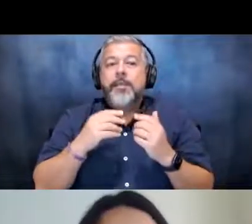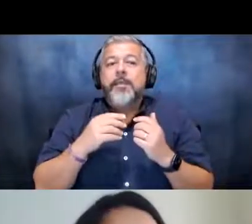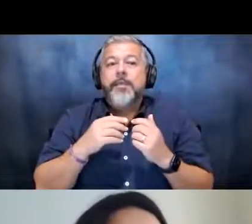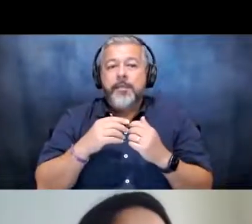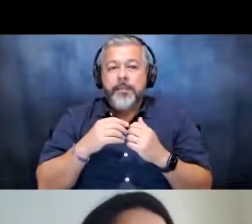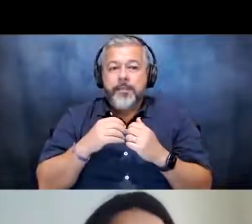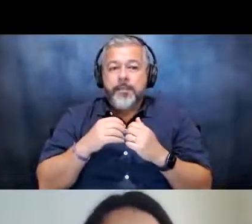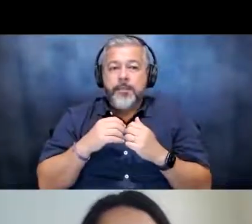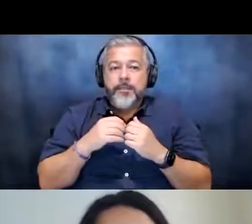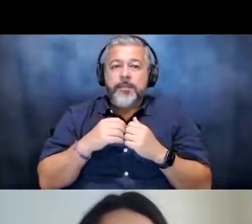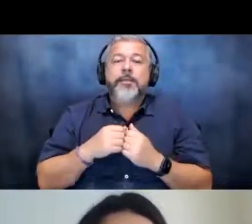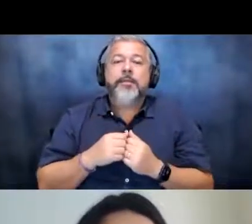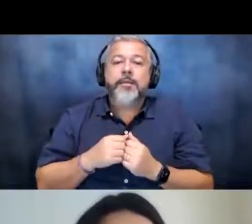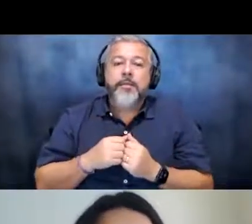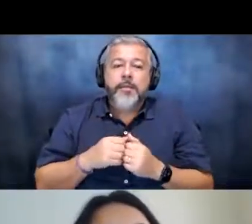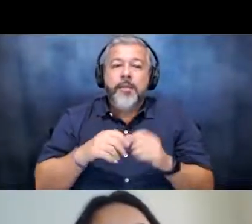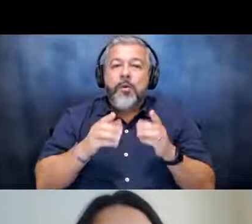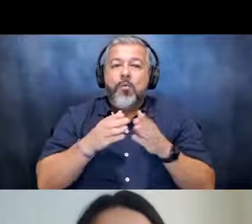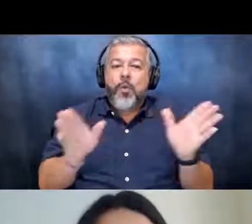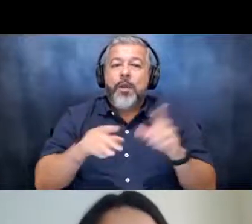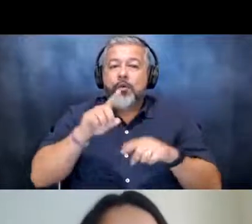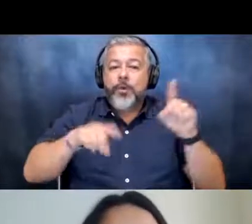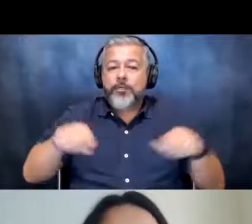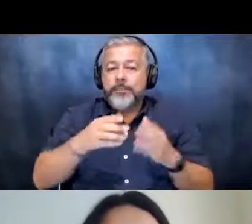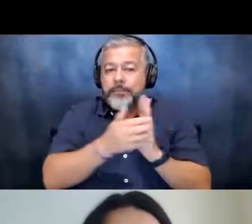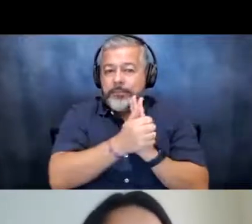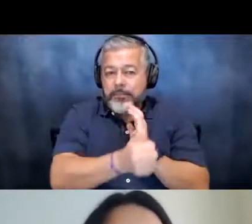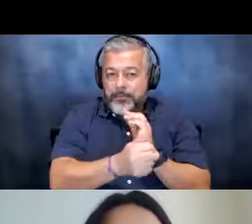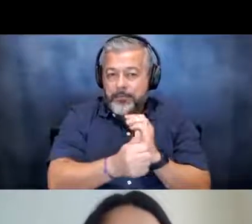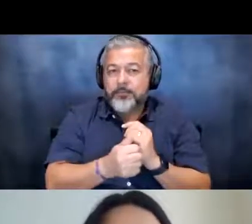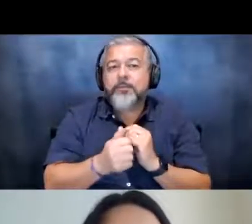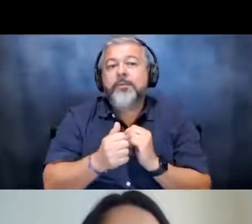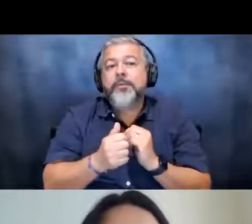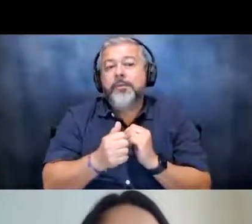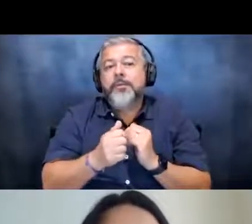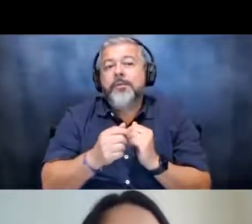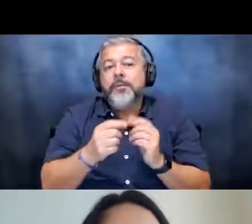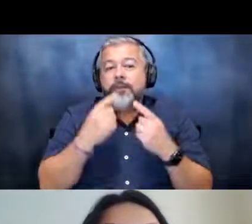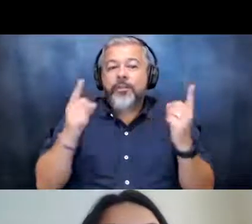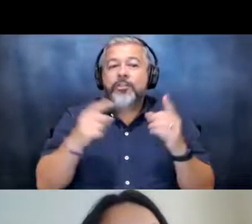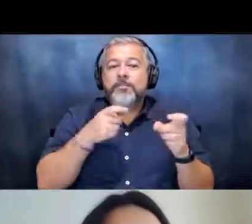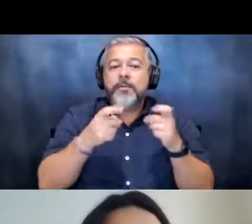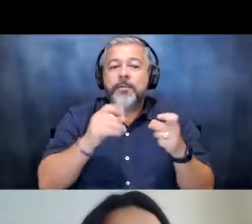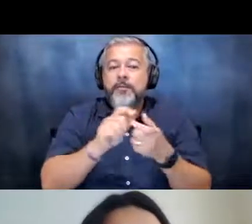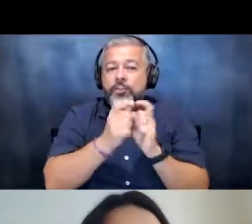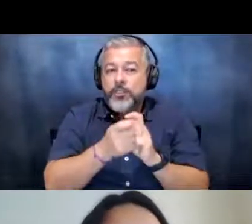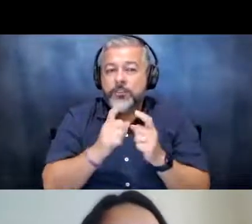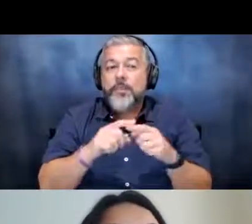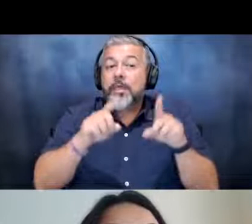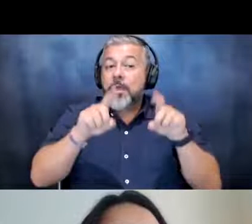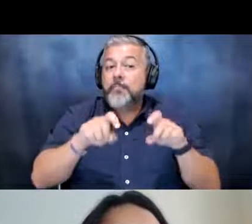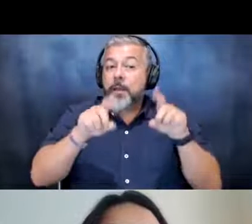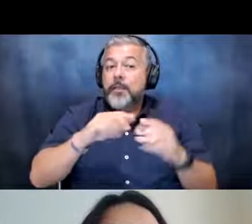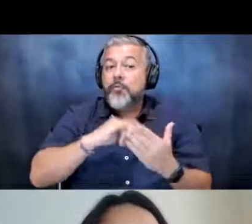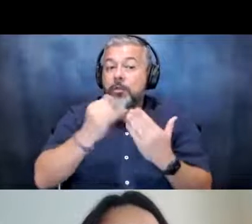skills, efficient management of changes. Yeah. Pilot project for